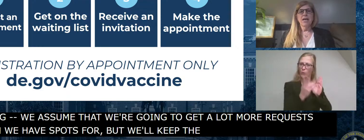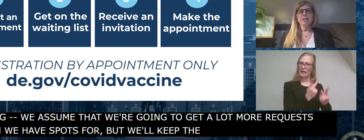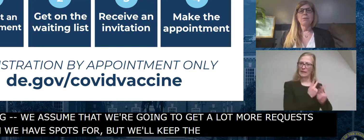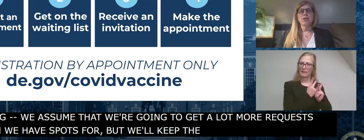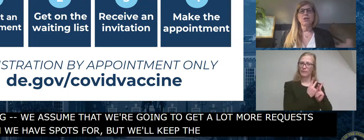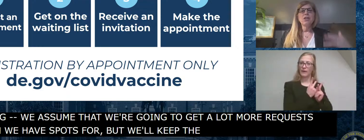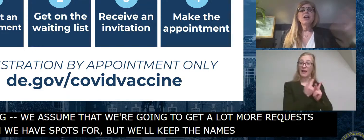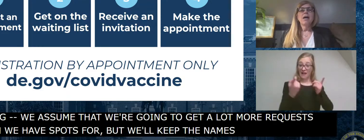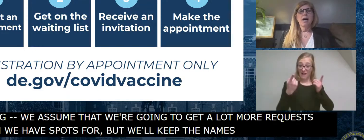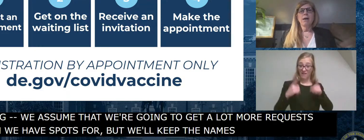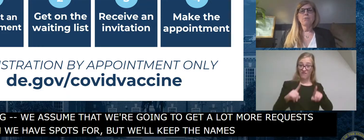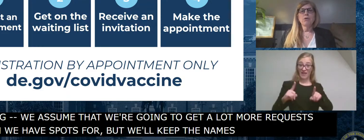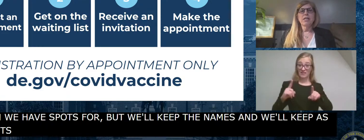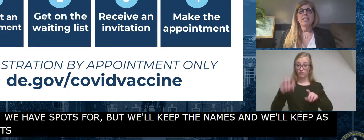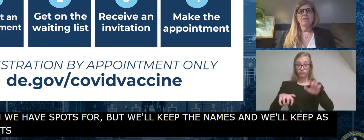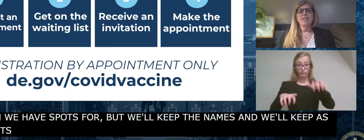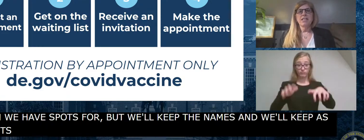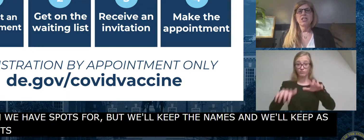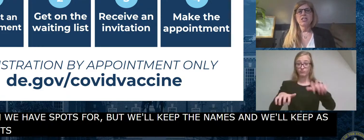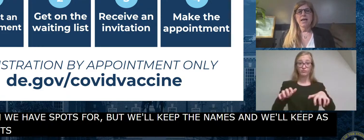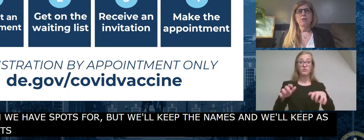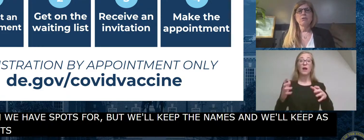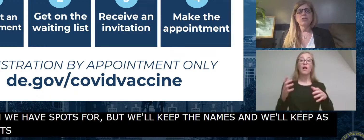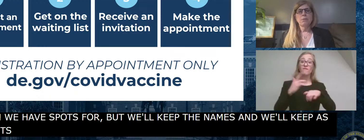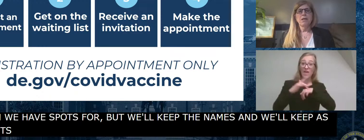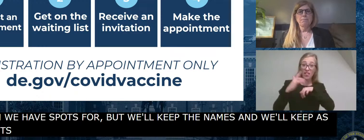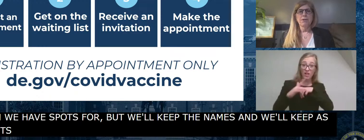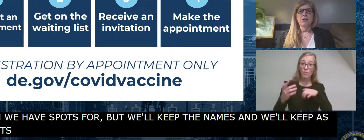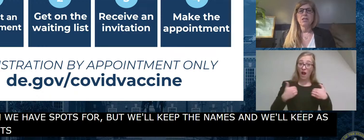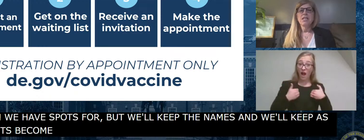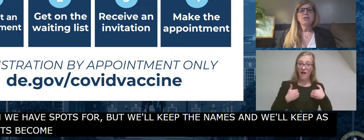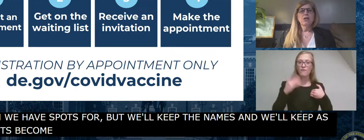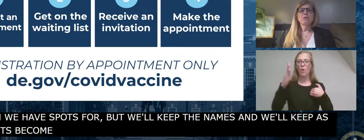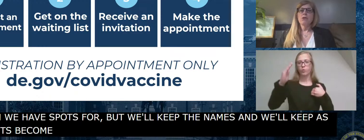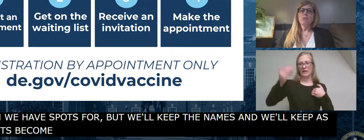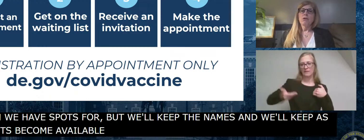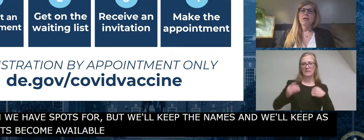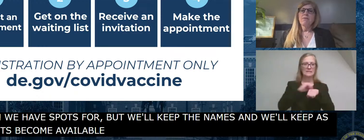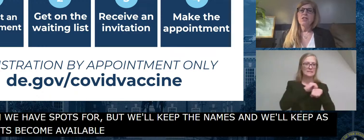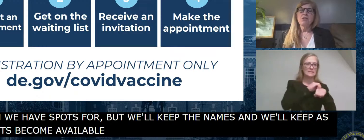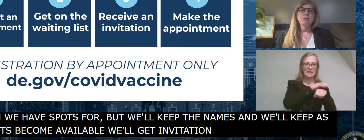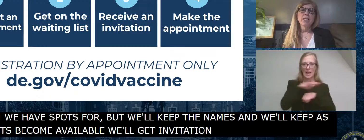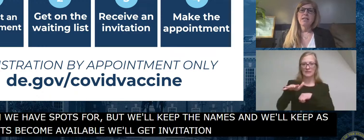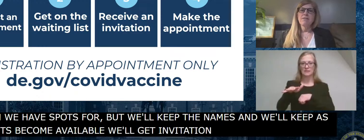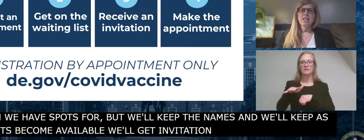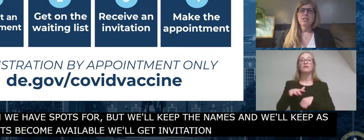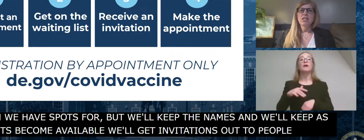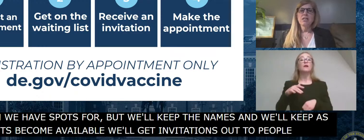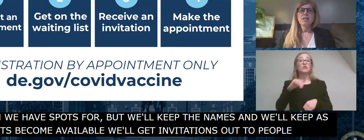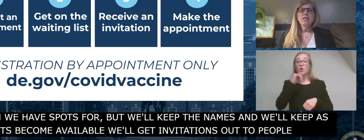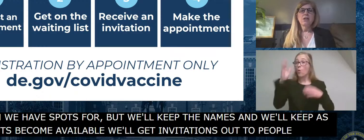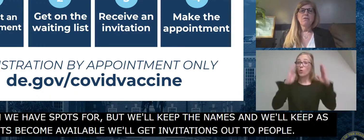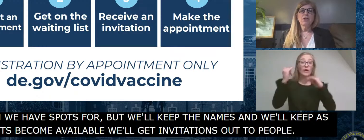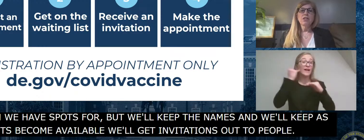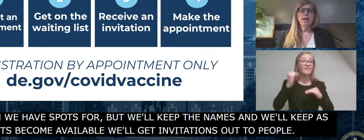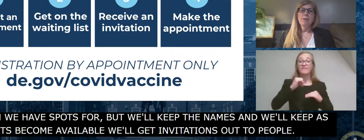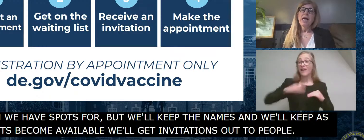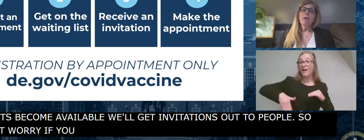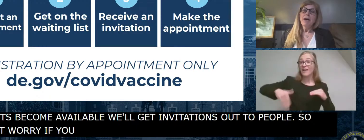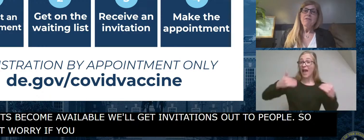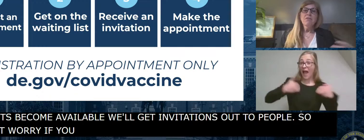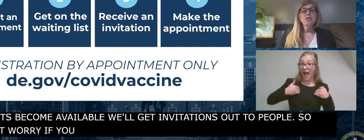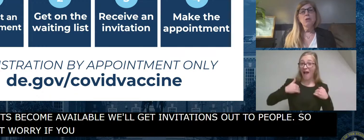become available, we'll get invitations out to people. So don't worry if you don't get an invitation, first